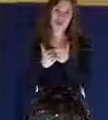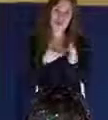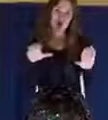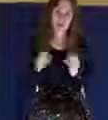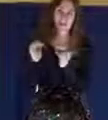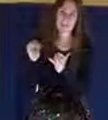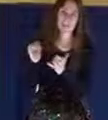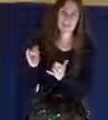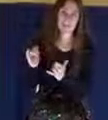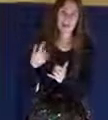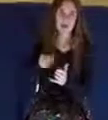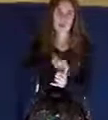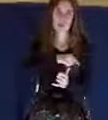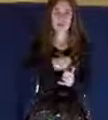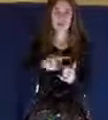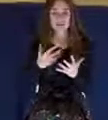Lord.